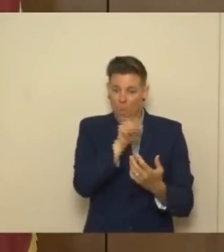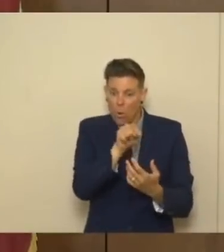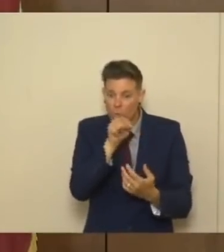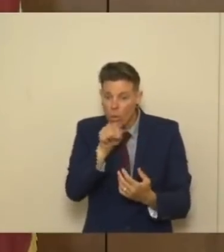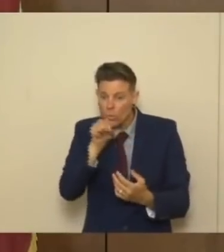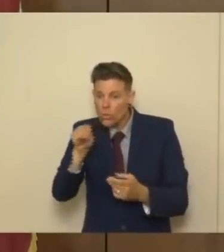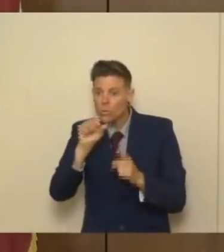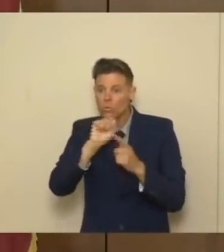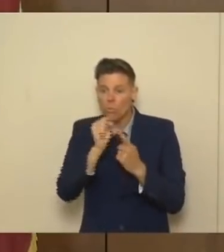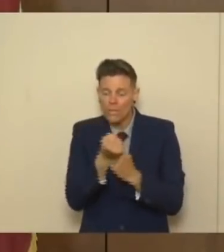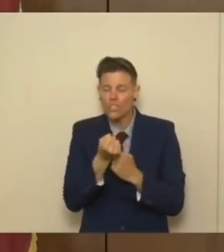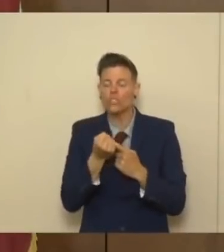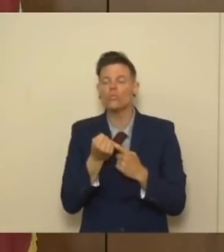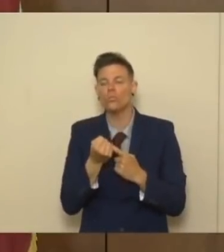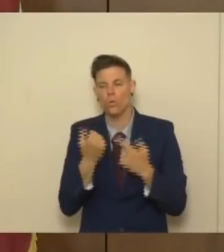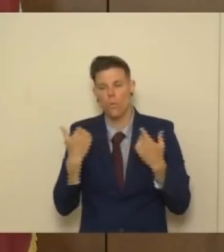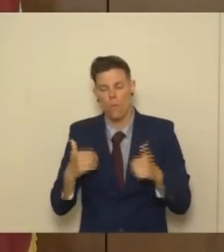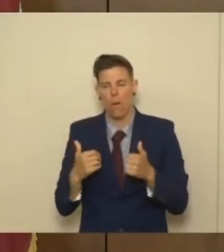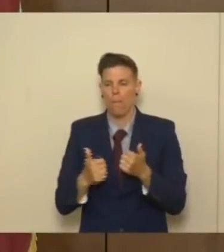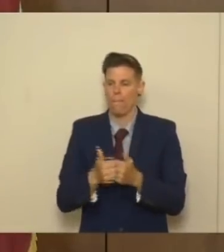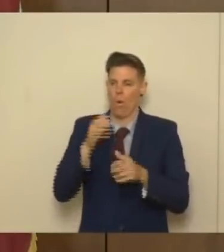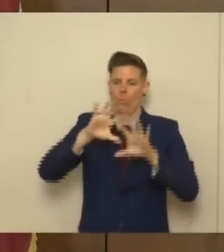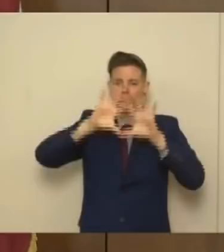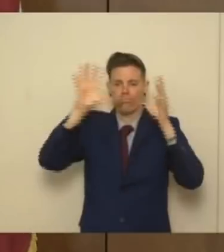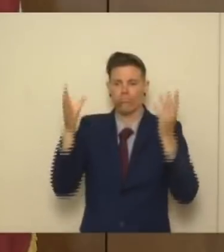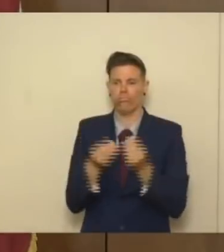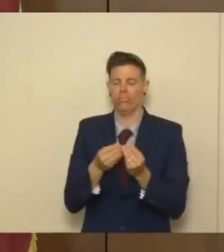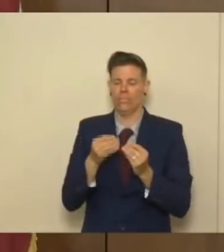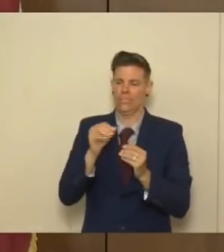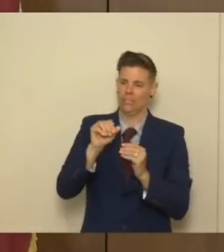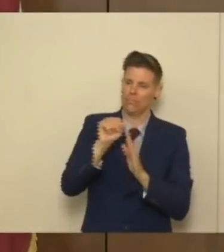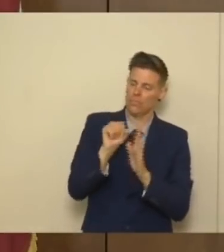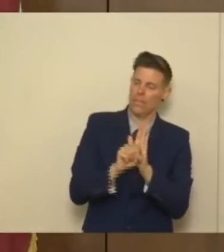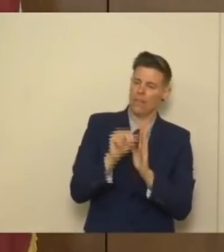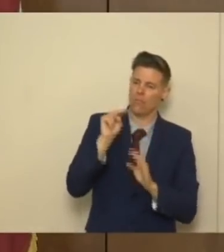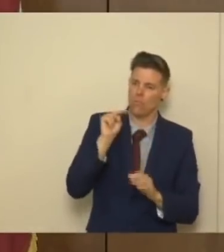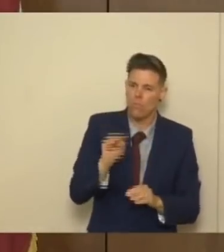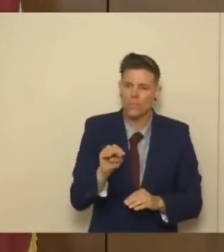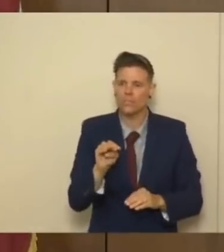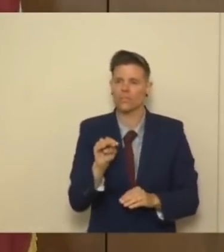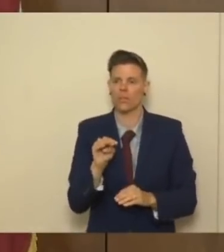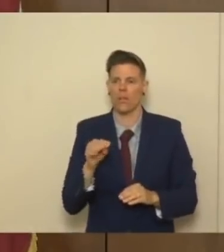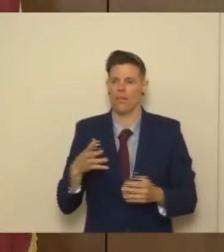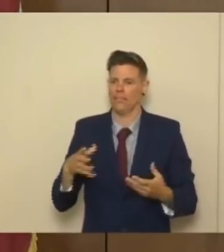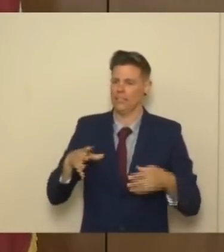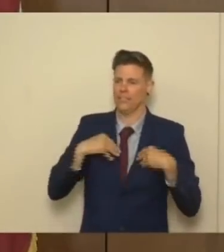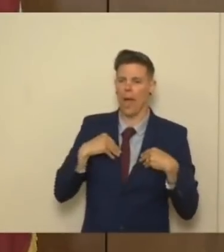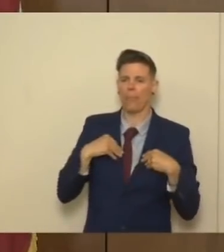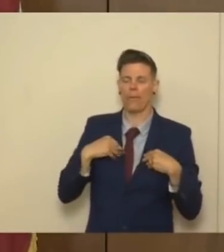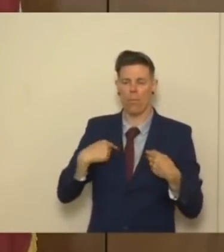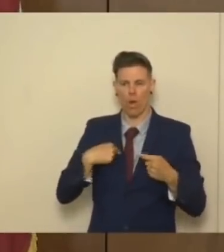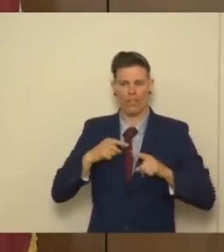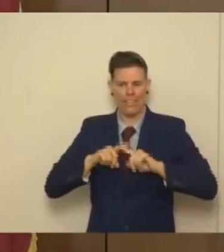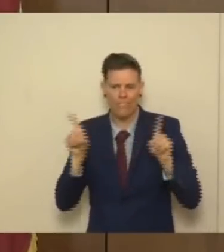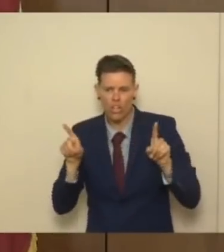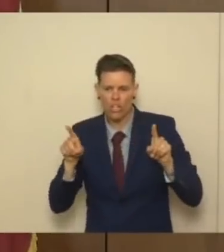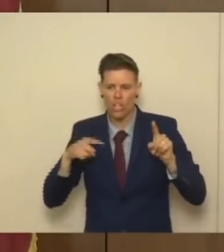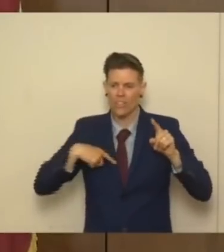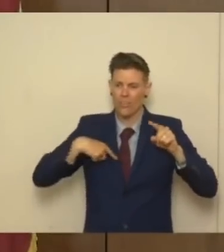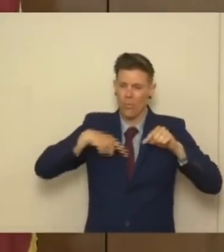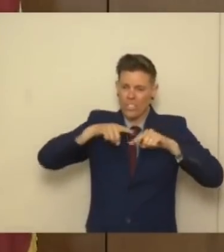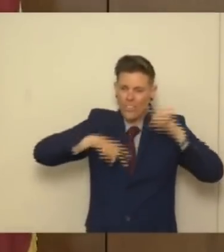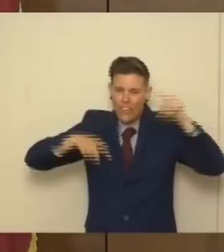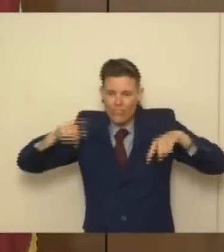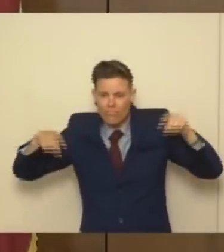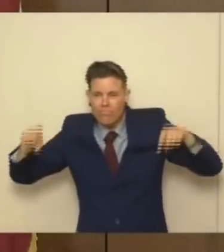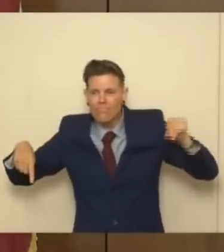differences, accepting the fact that we have institutional racism, and expecting that we do everything we can in